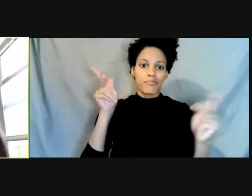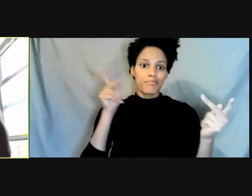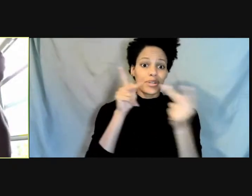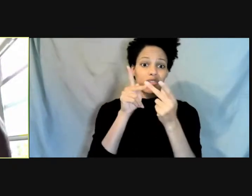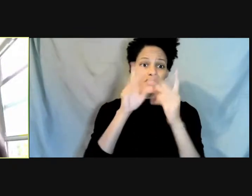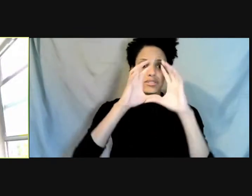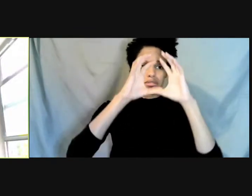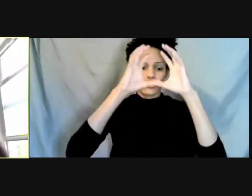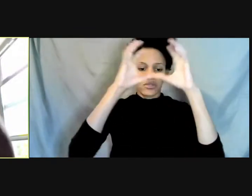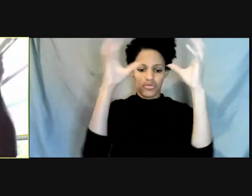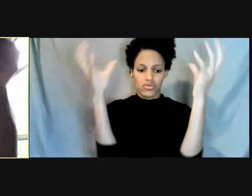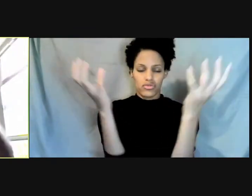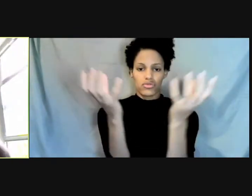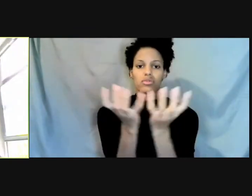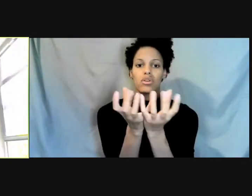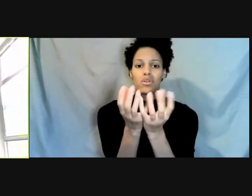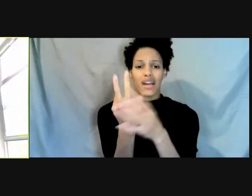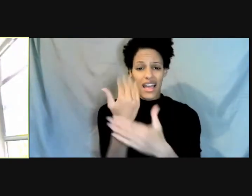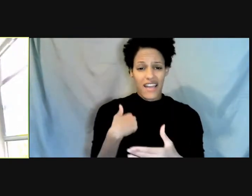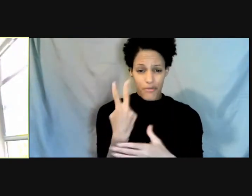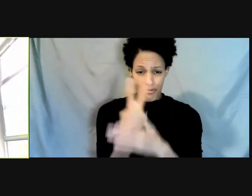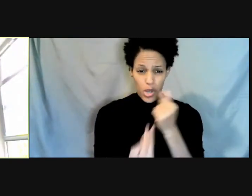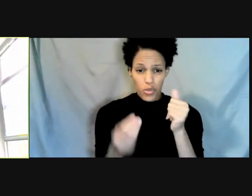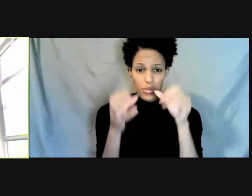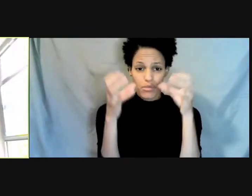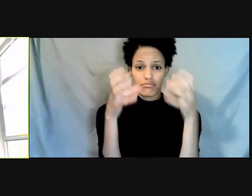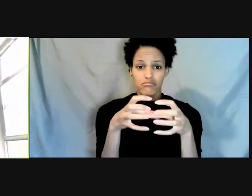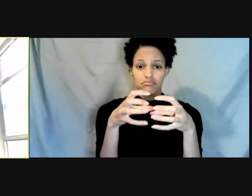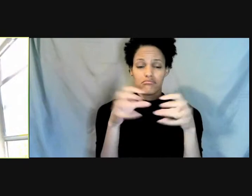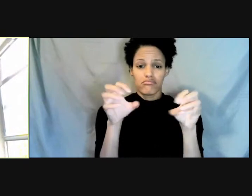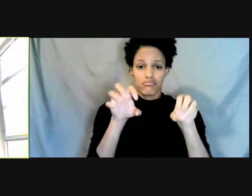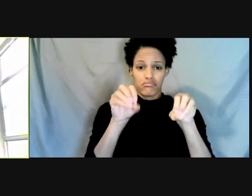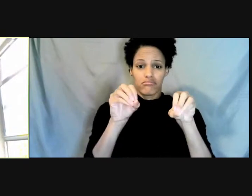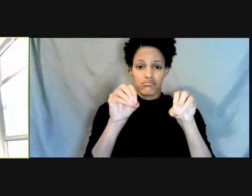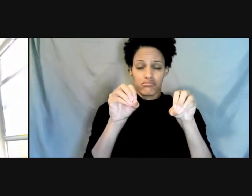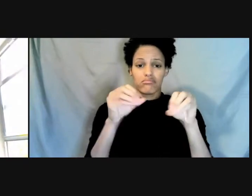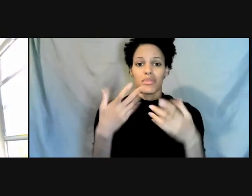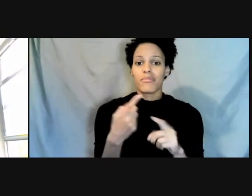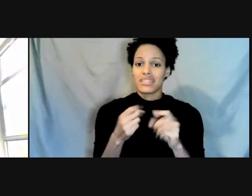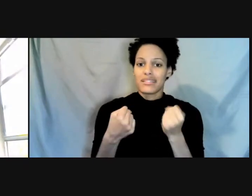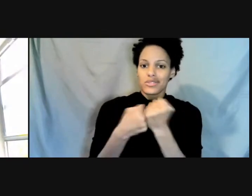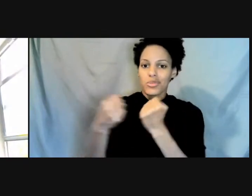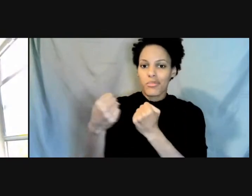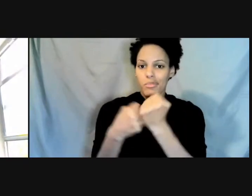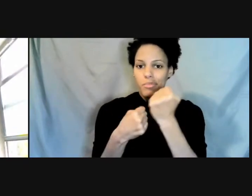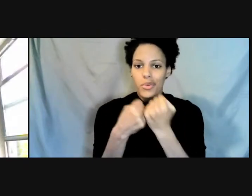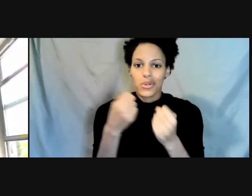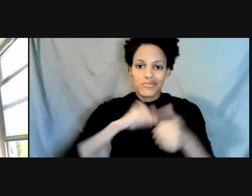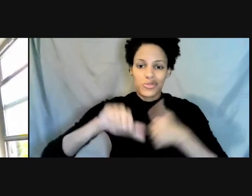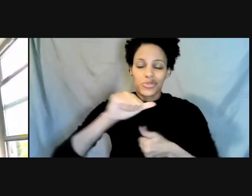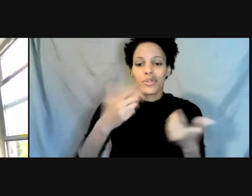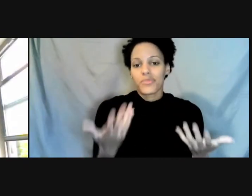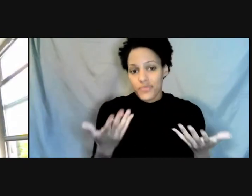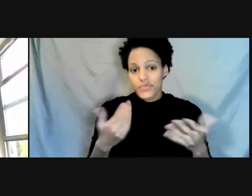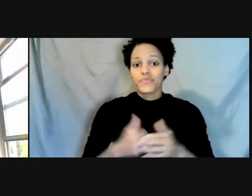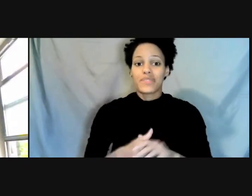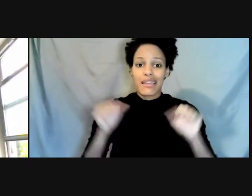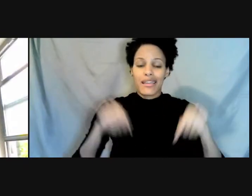have either or, and they both support each other. Tell me if I'm wrong. Actually, I think I'm